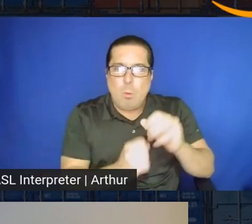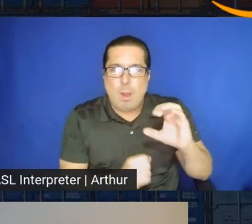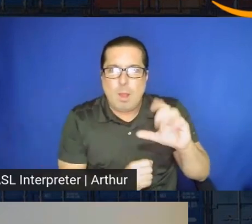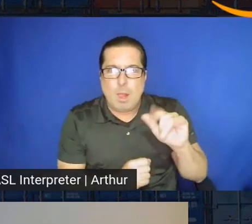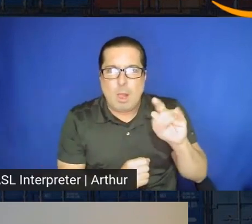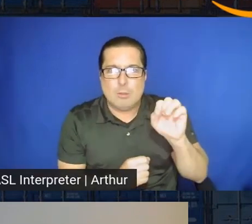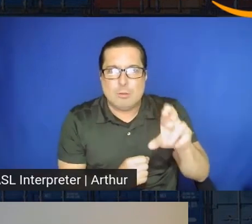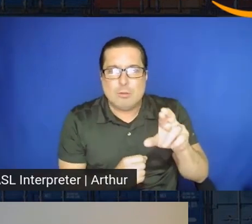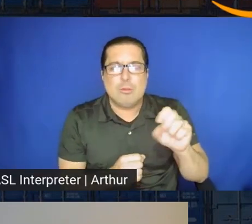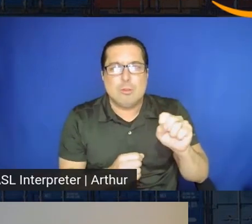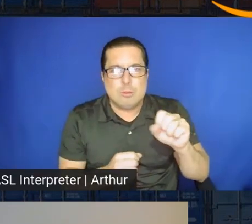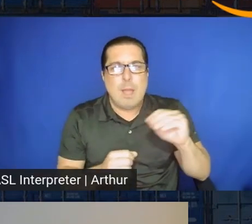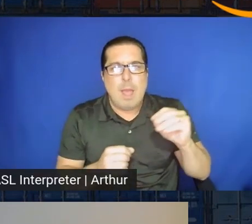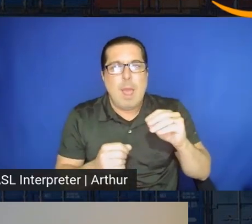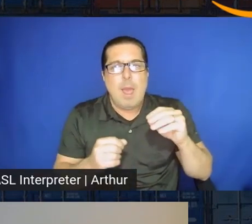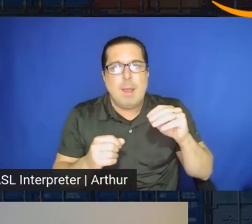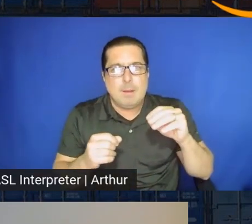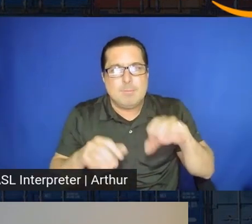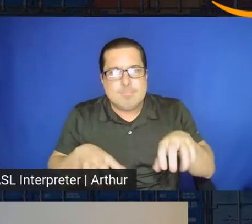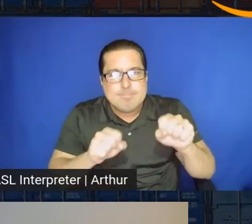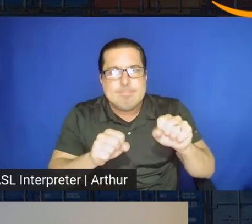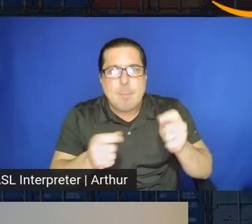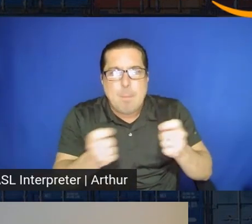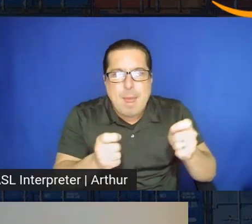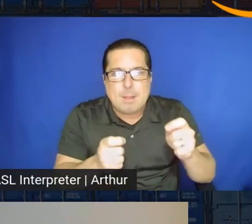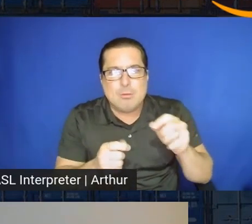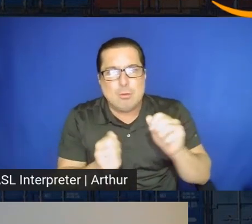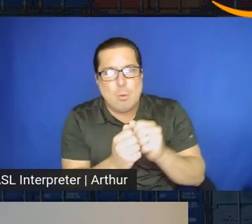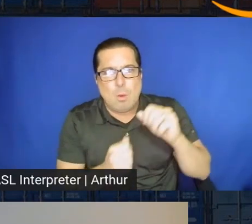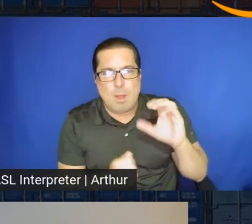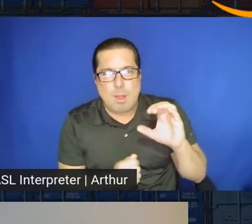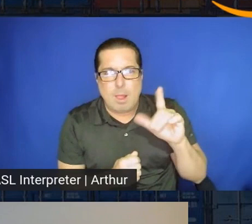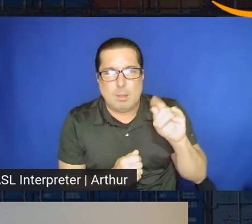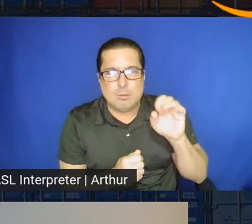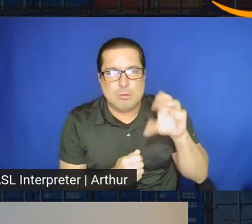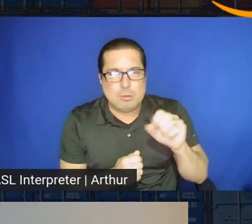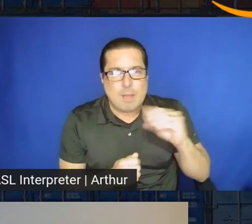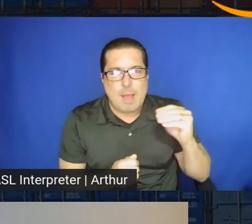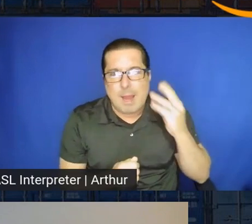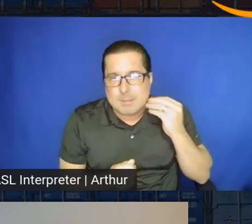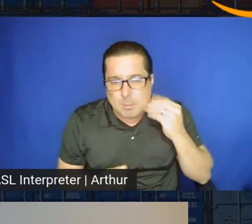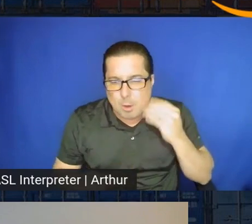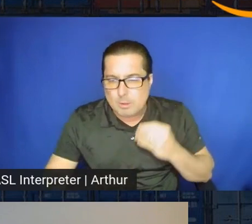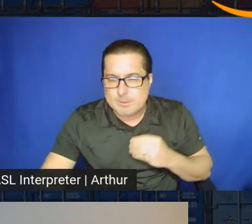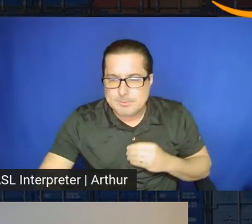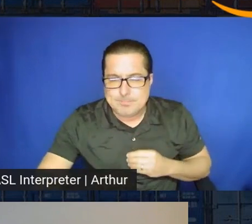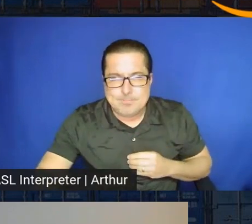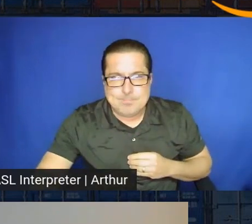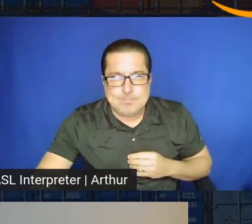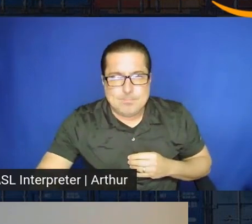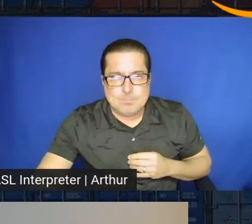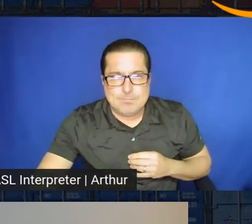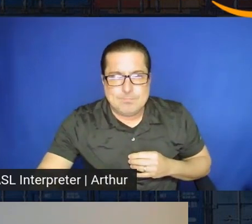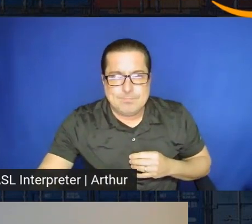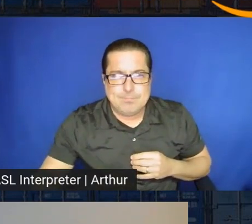infrastructure while having that consistent experience and operational experience between the cloud and